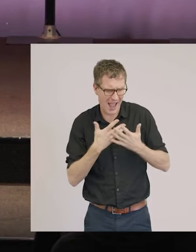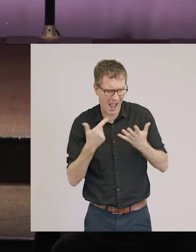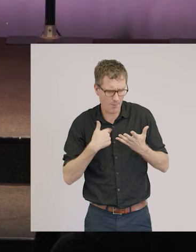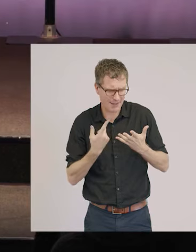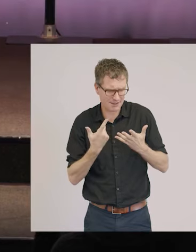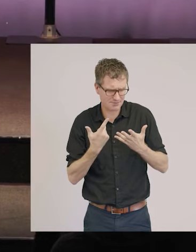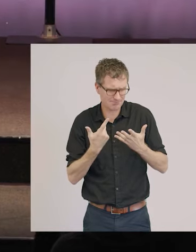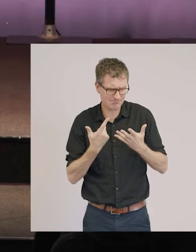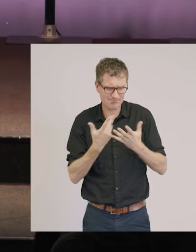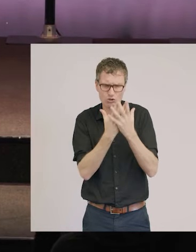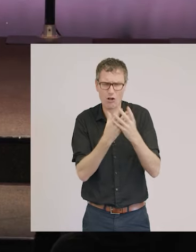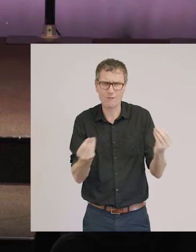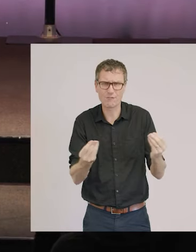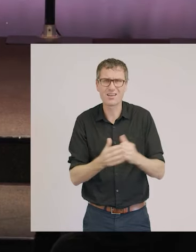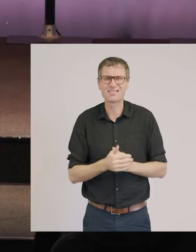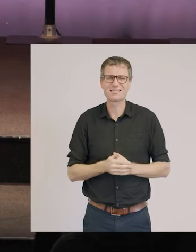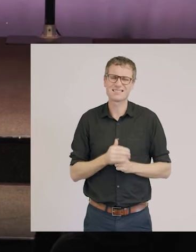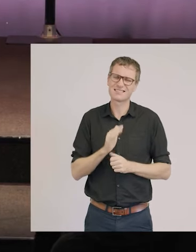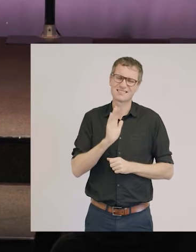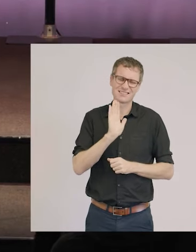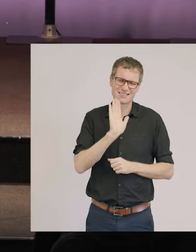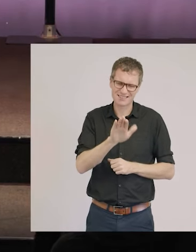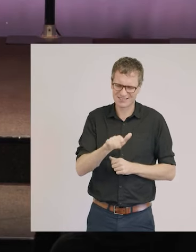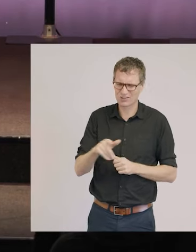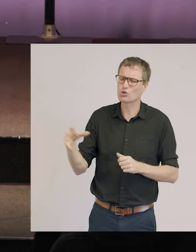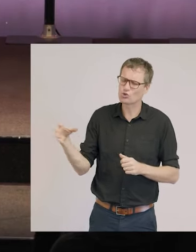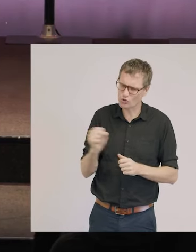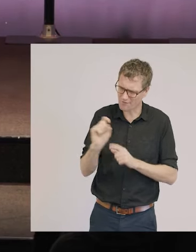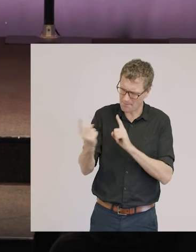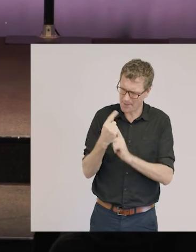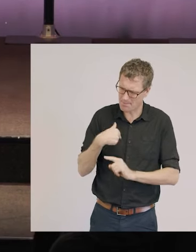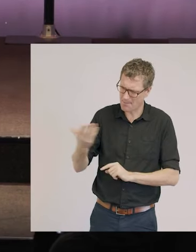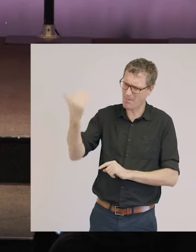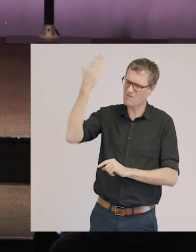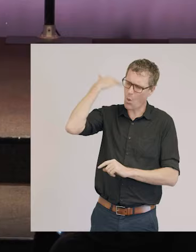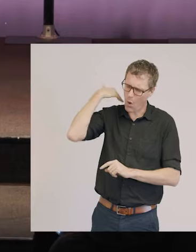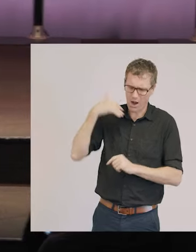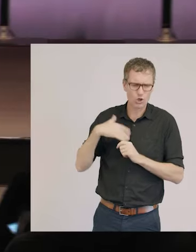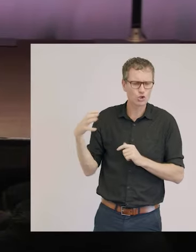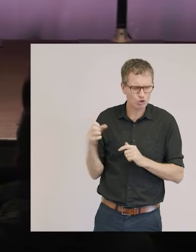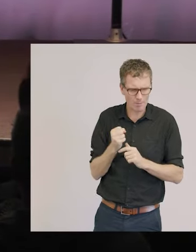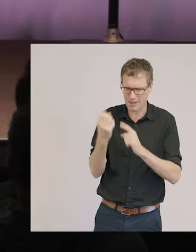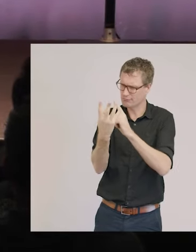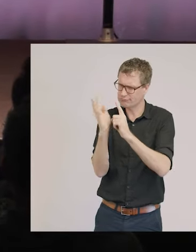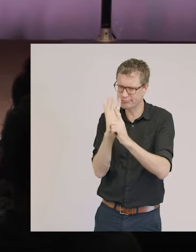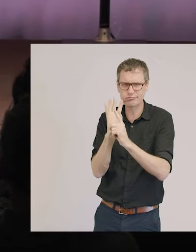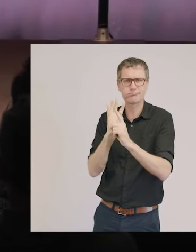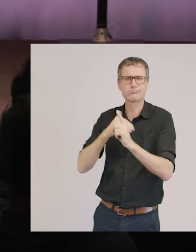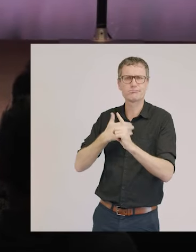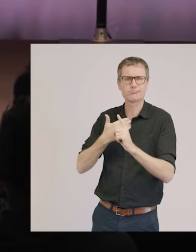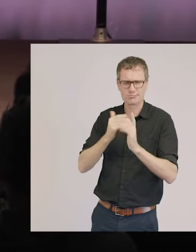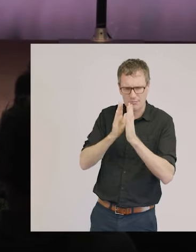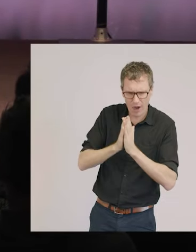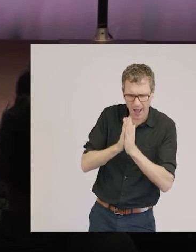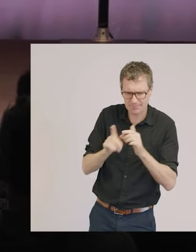I can get out of this mess? And I do think to myself, but I don't say, I think, you would have avoided this mess if you'd actually come and talk to me before you made the